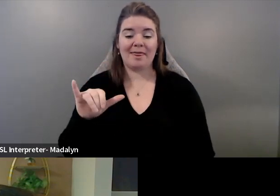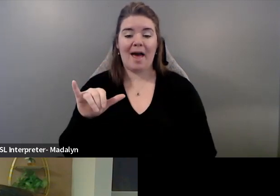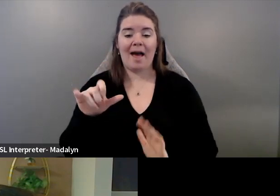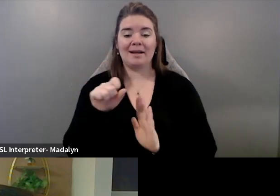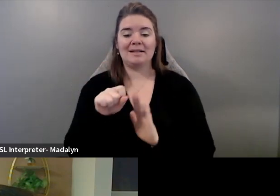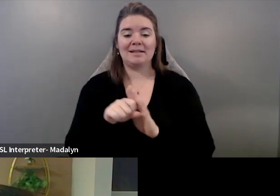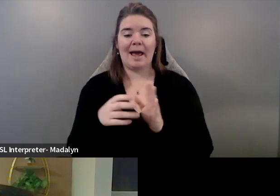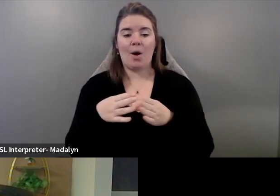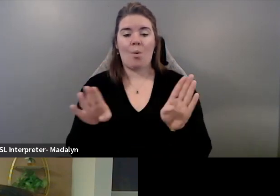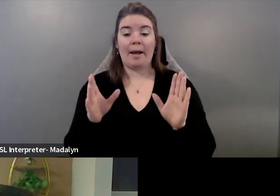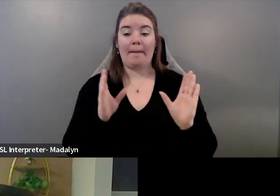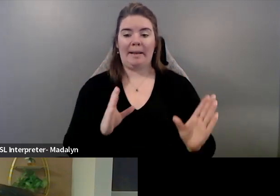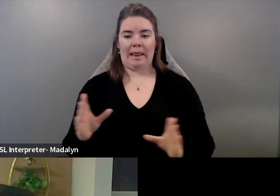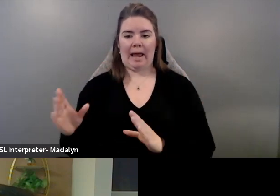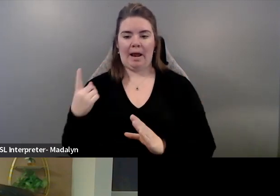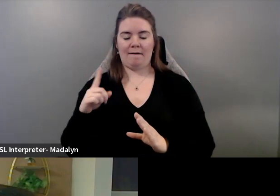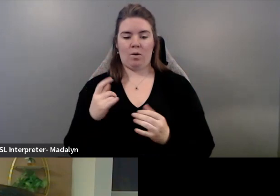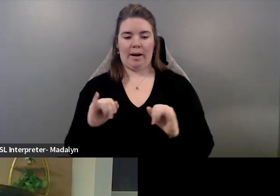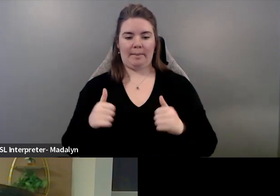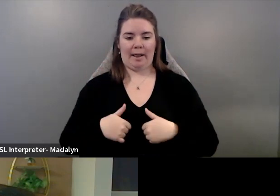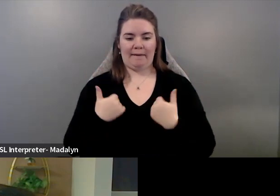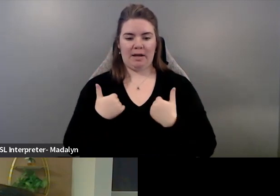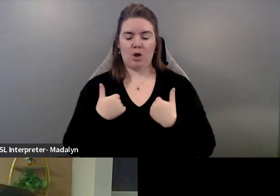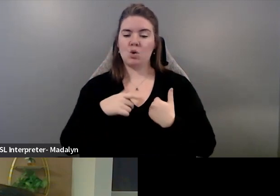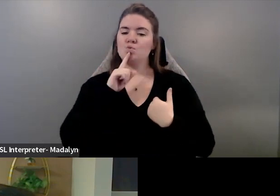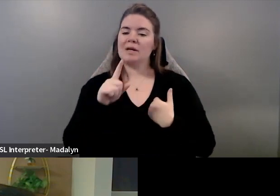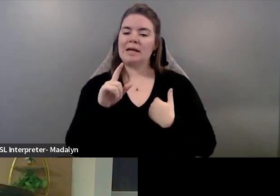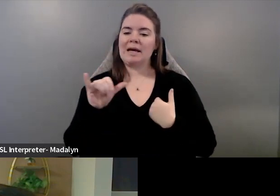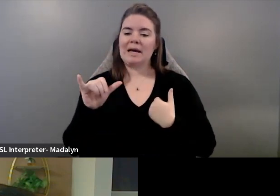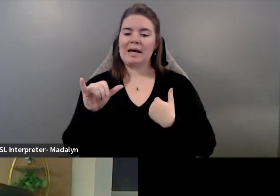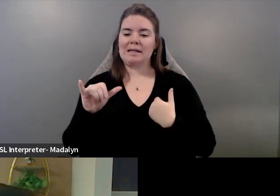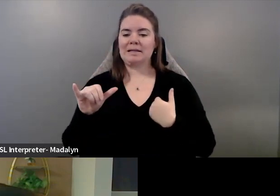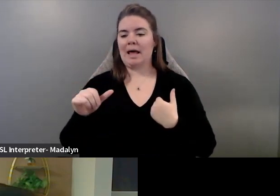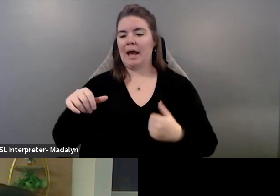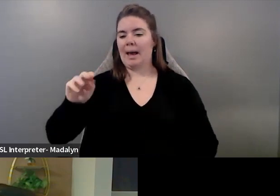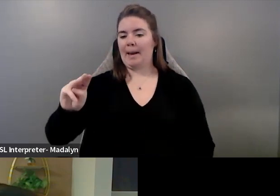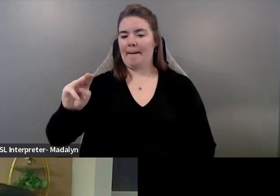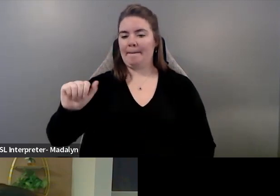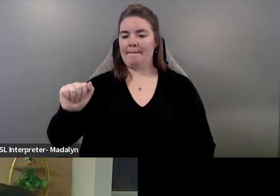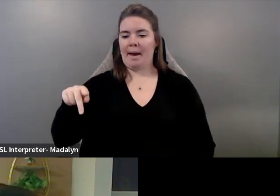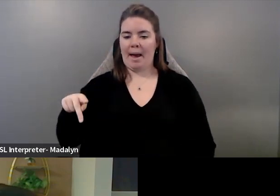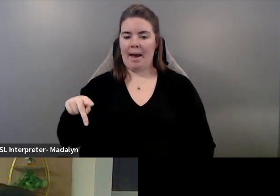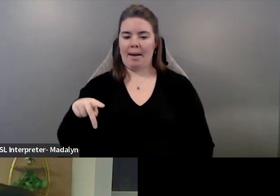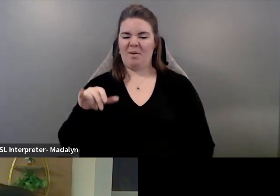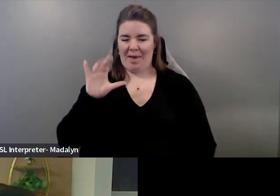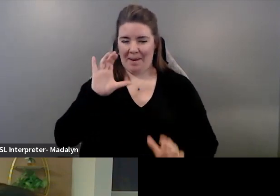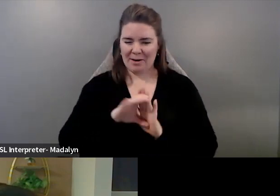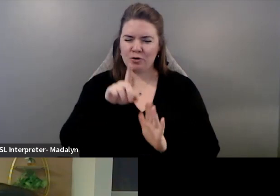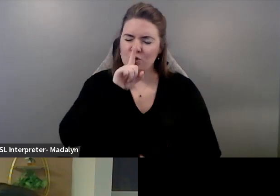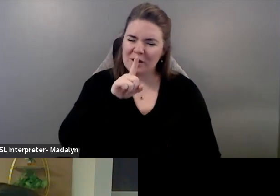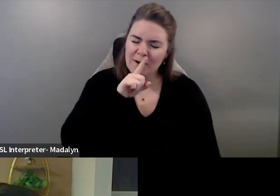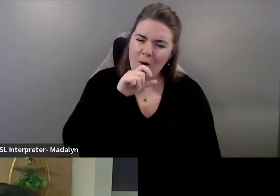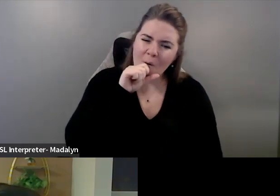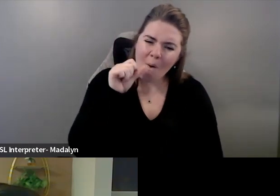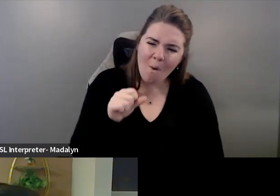Living. The SPIL is kind of a roadmap. And here's a picture of a really old map. I want to say